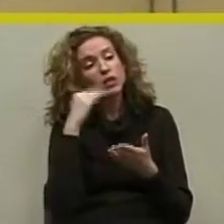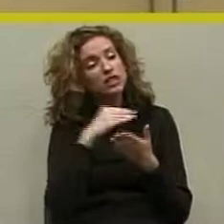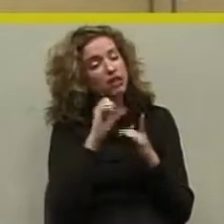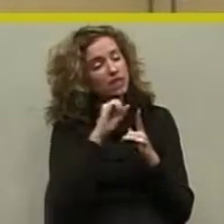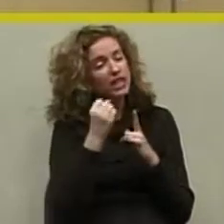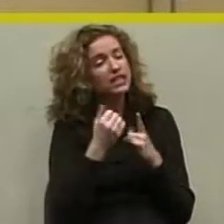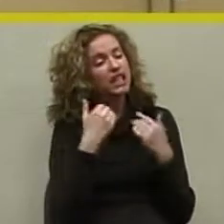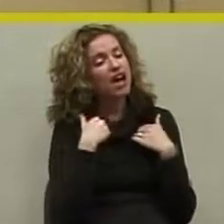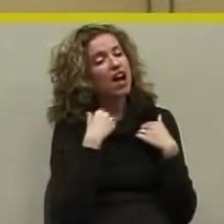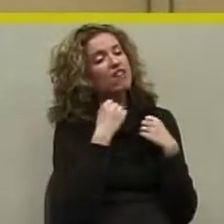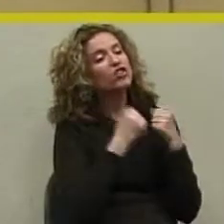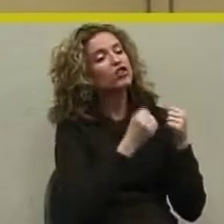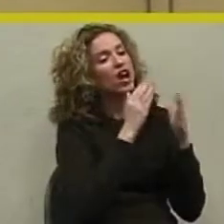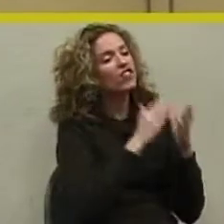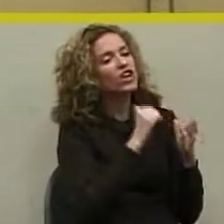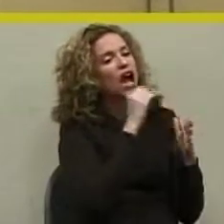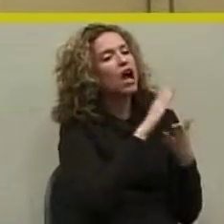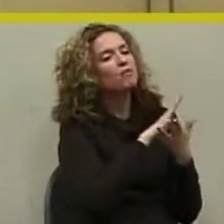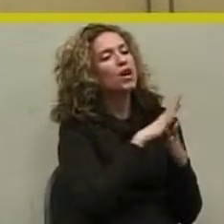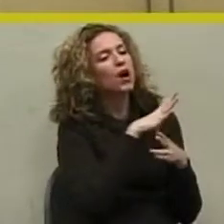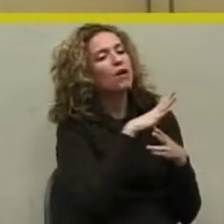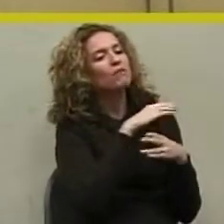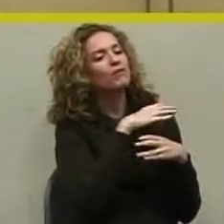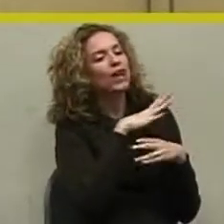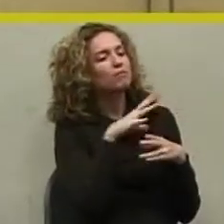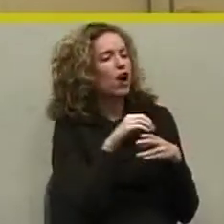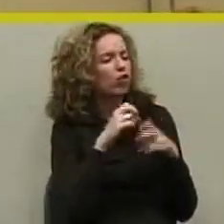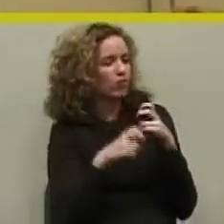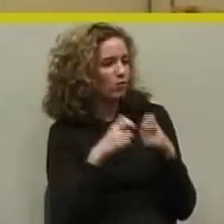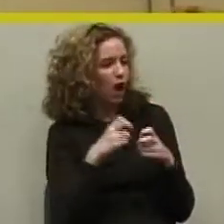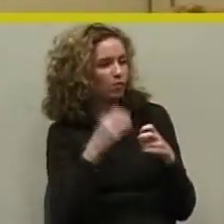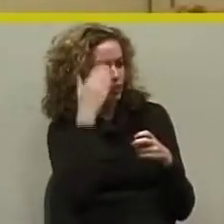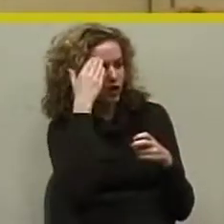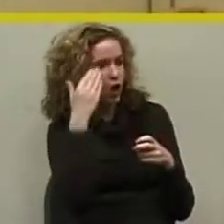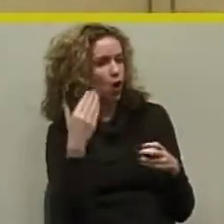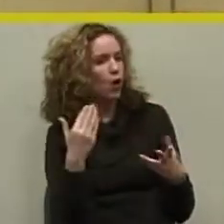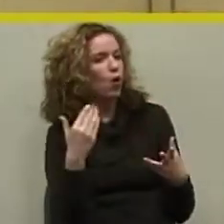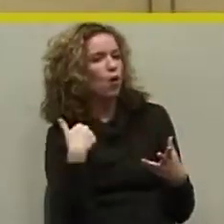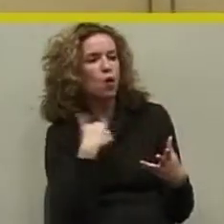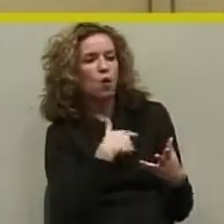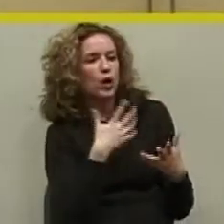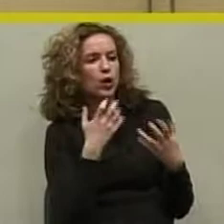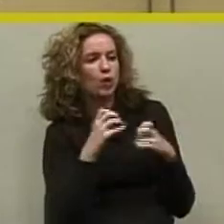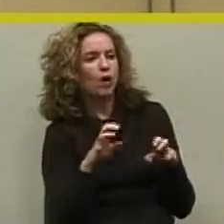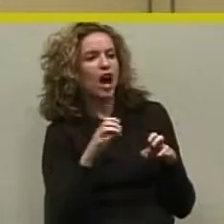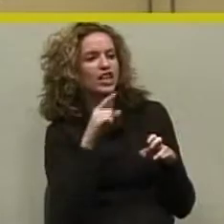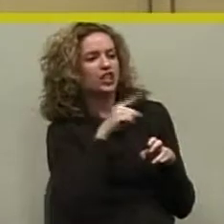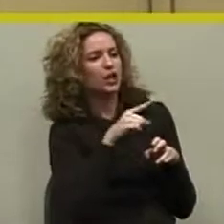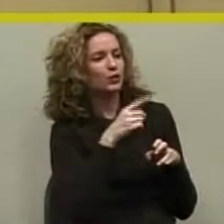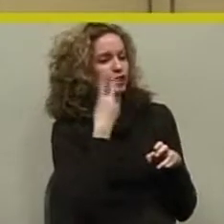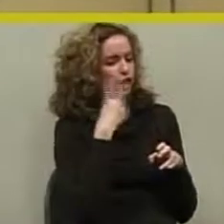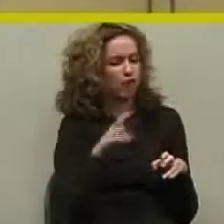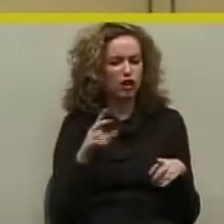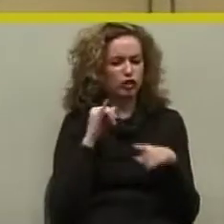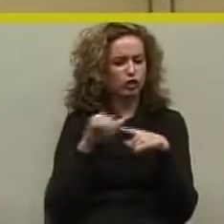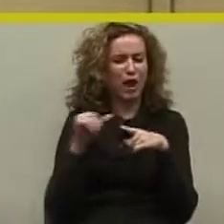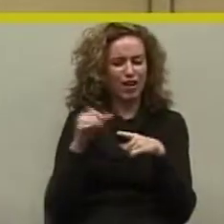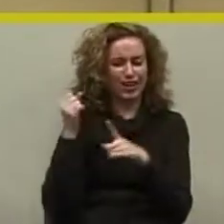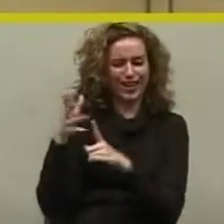bus driver not become part of the problem. Okay? We do not want you turning around and swearing at children. We do not want